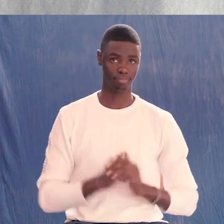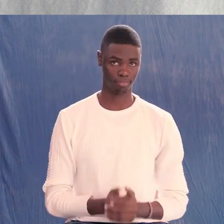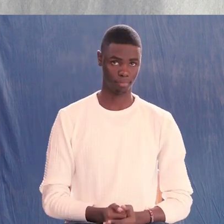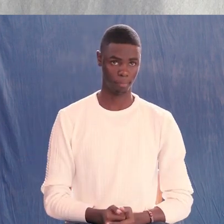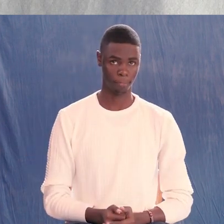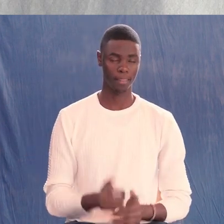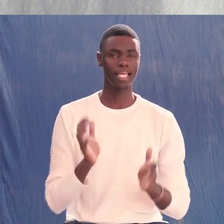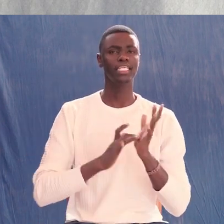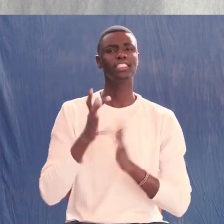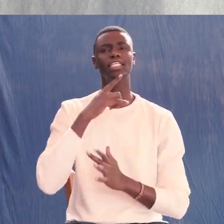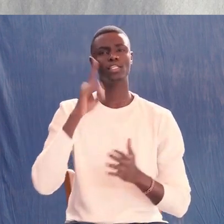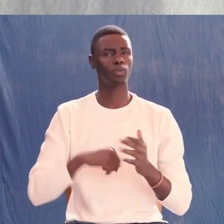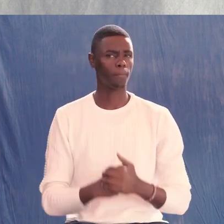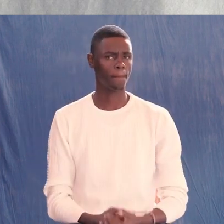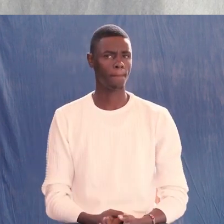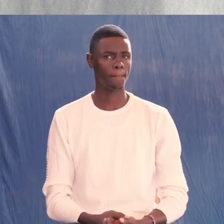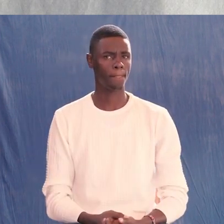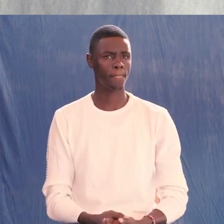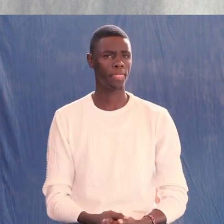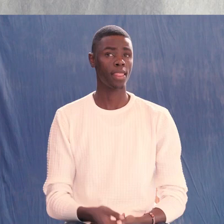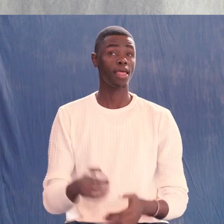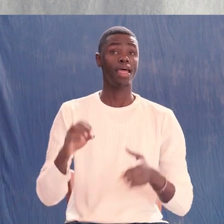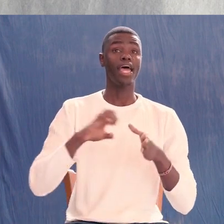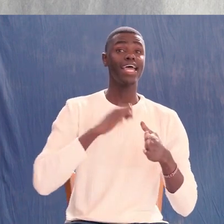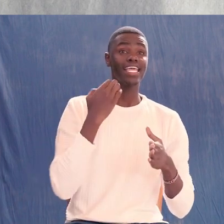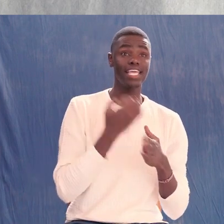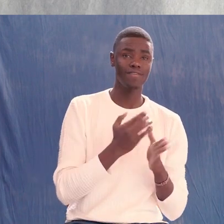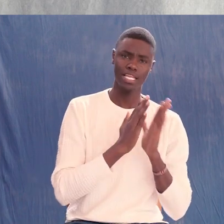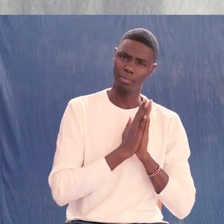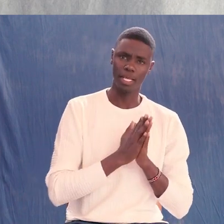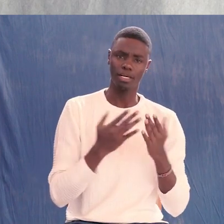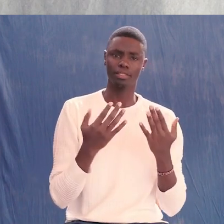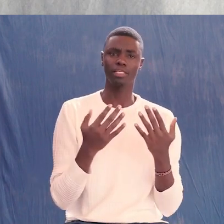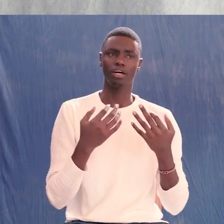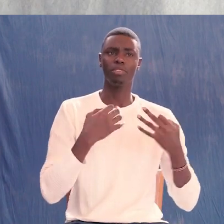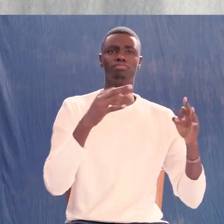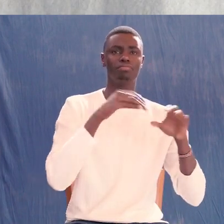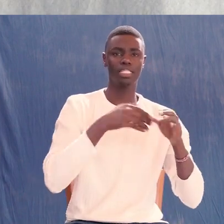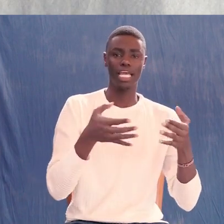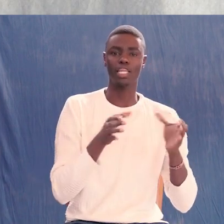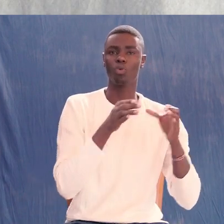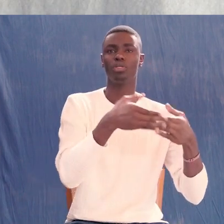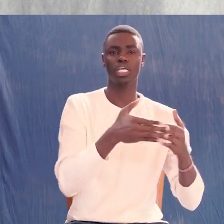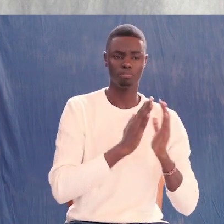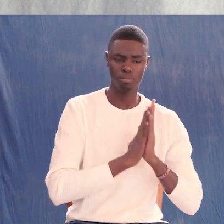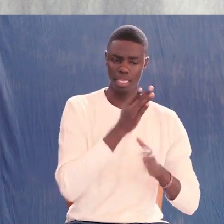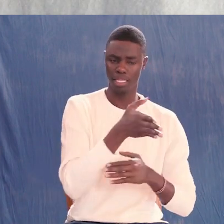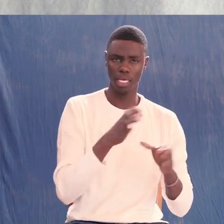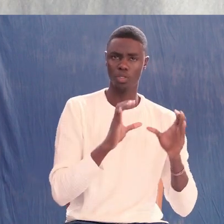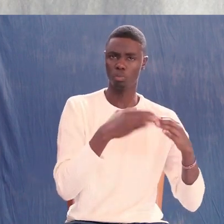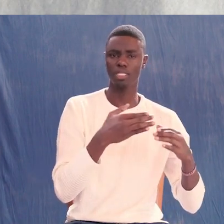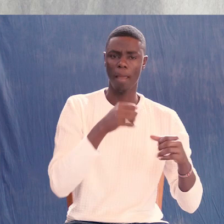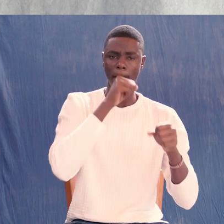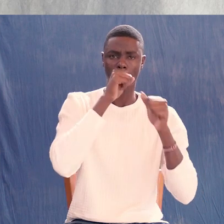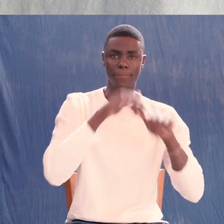And Jesus is saying that even the prayers released in the community, there's a